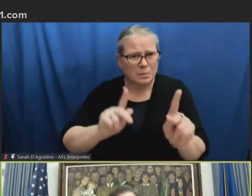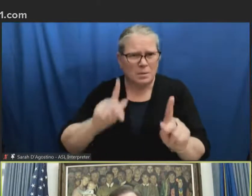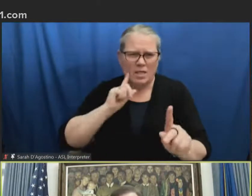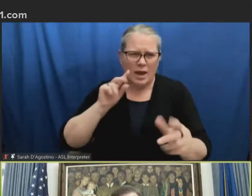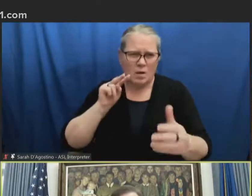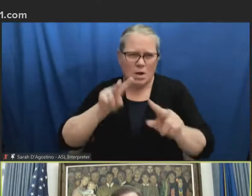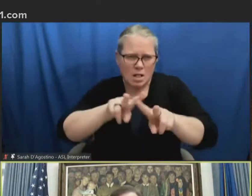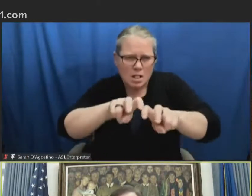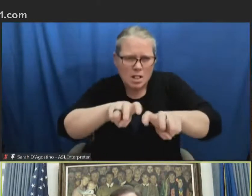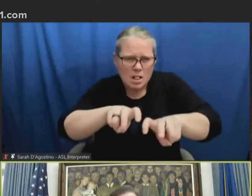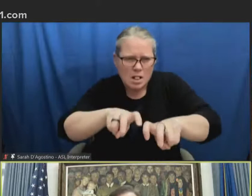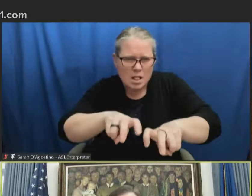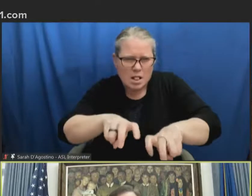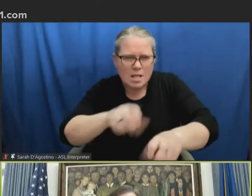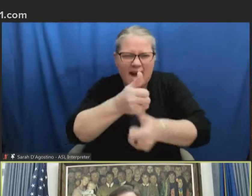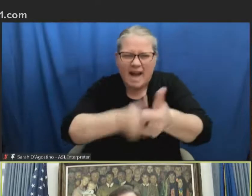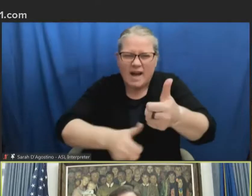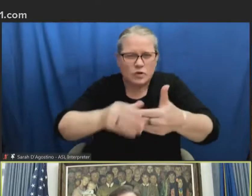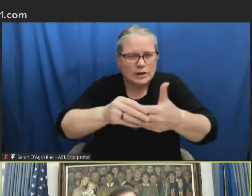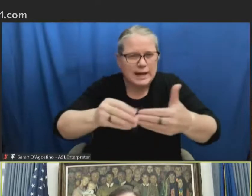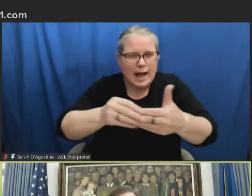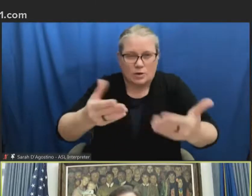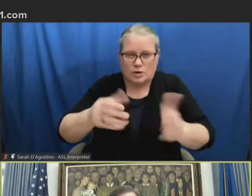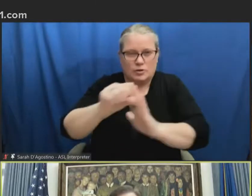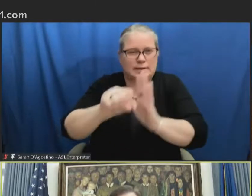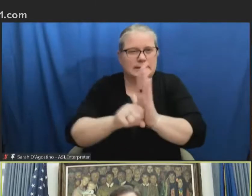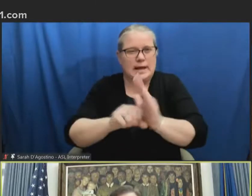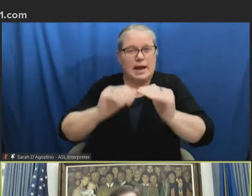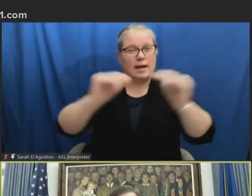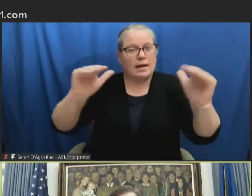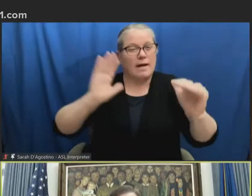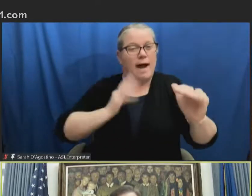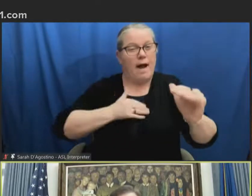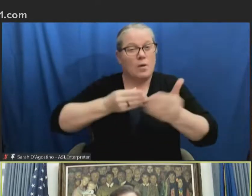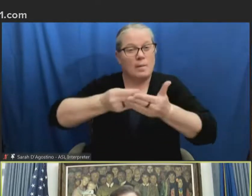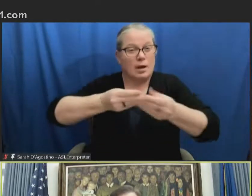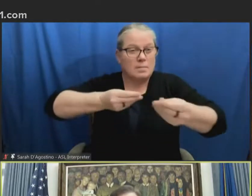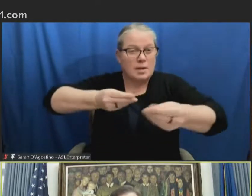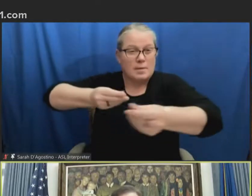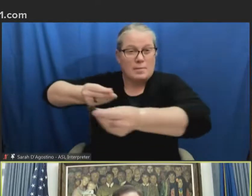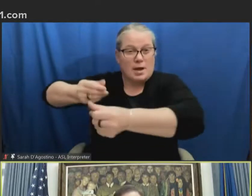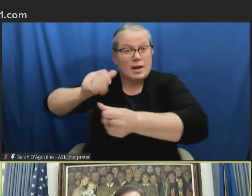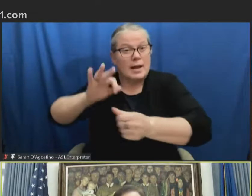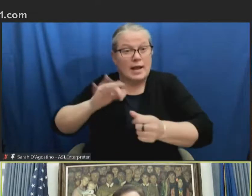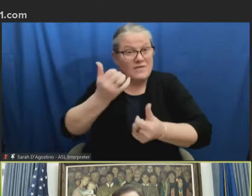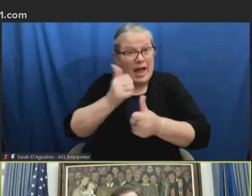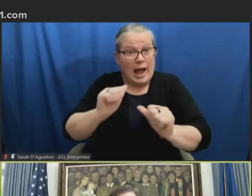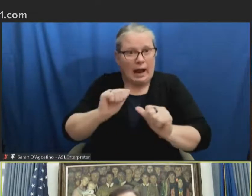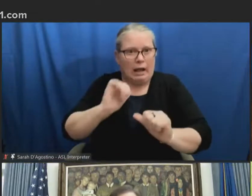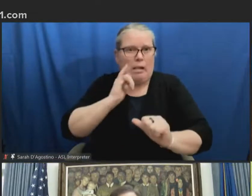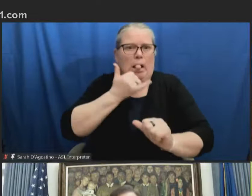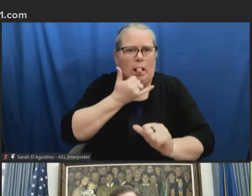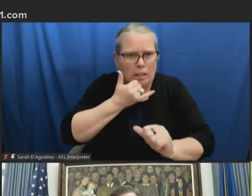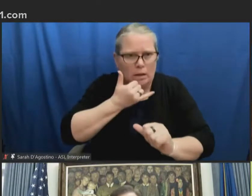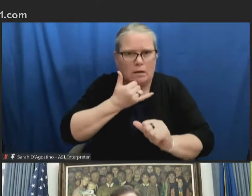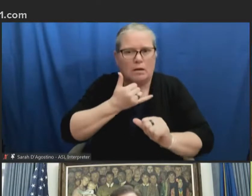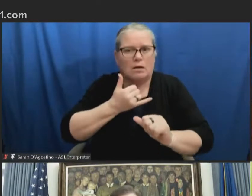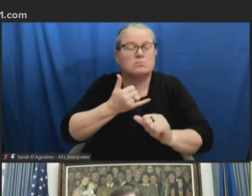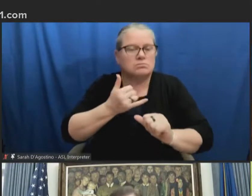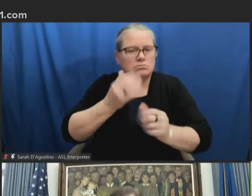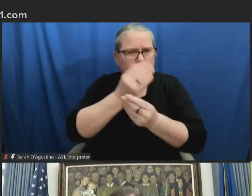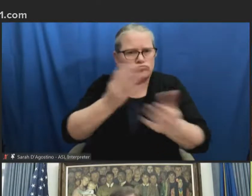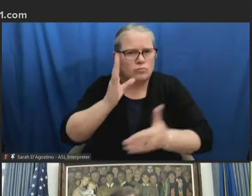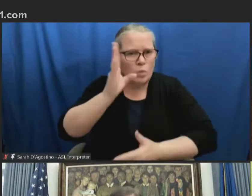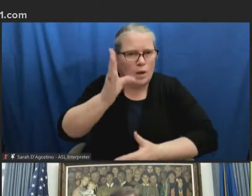dollar expended here at the state level as well. And if we see anything untoward, you'll know about it. Yeah, and I'll also add